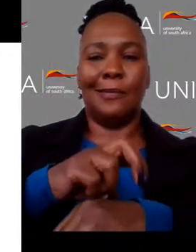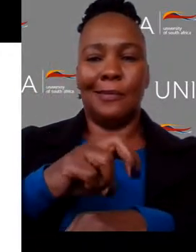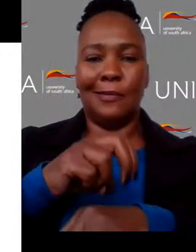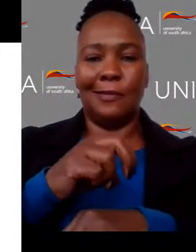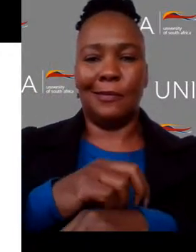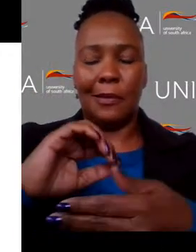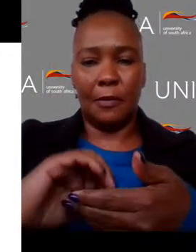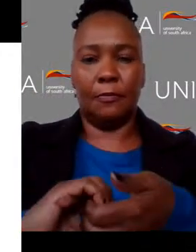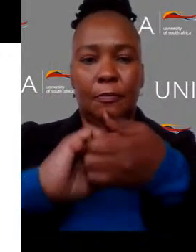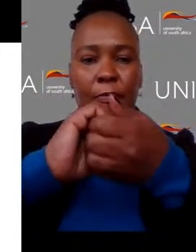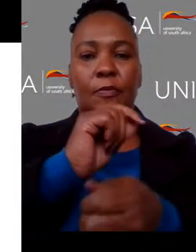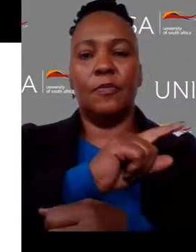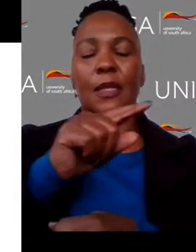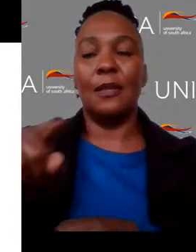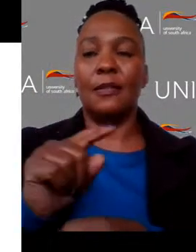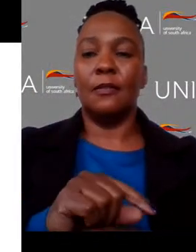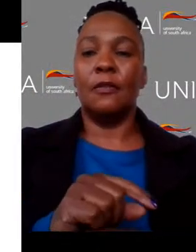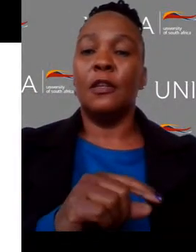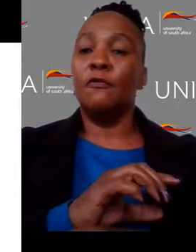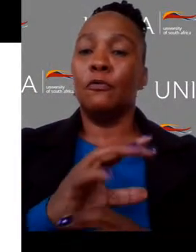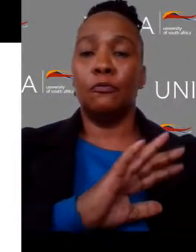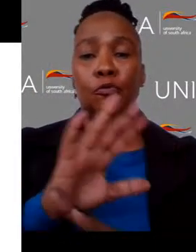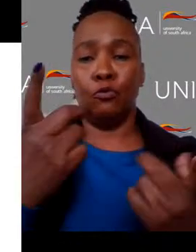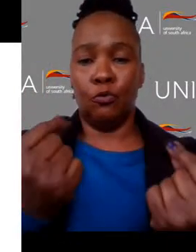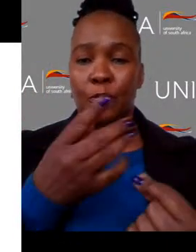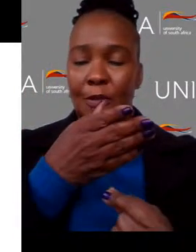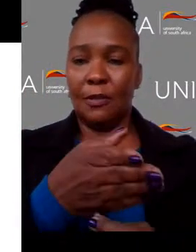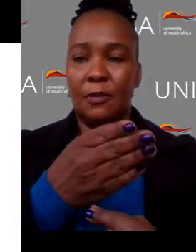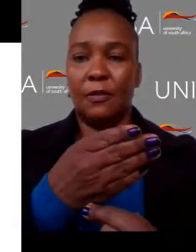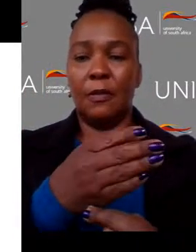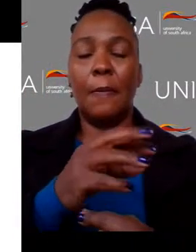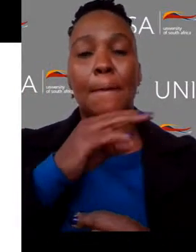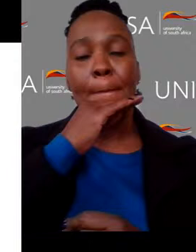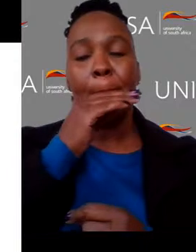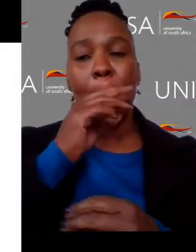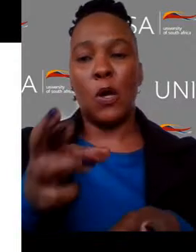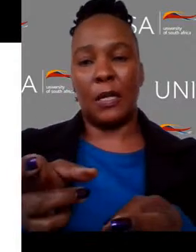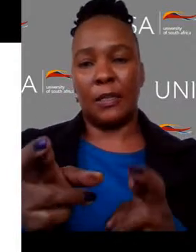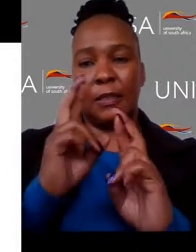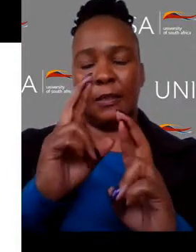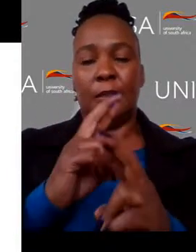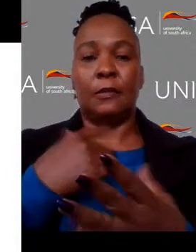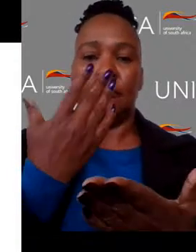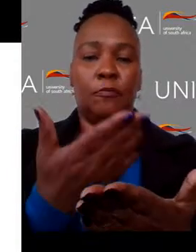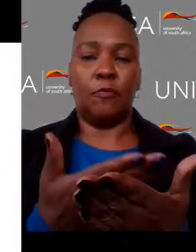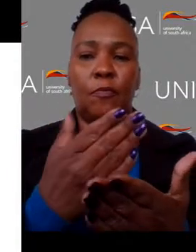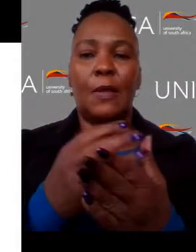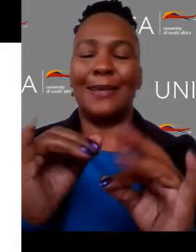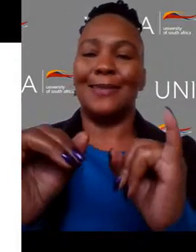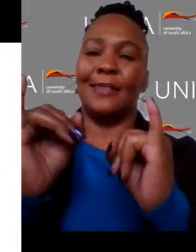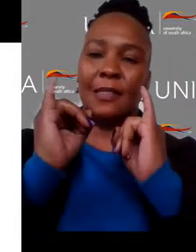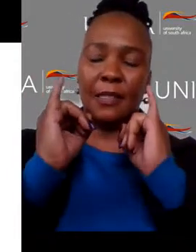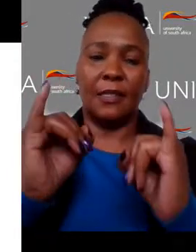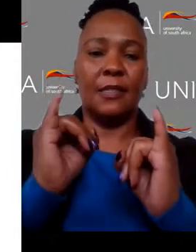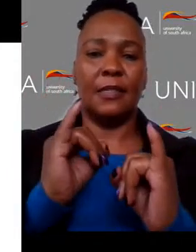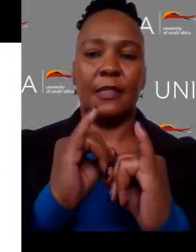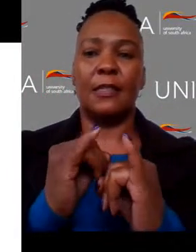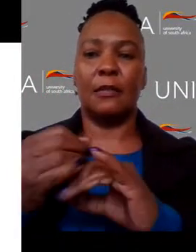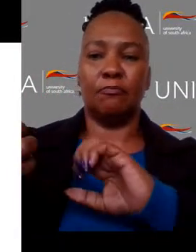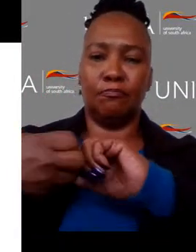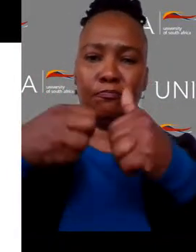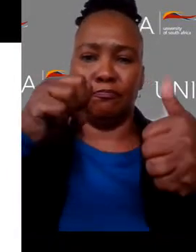academic integrity, because if we don't, we all risk losing our credibility, which has serious consequences in the